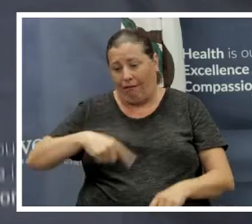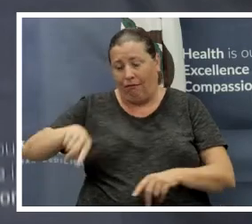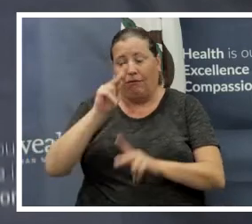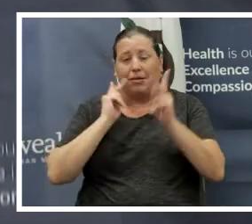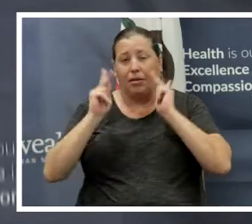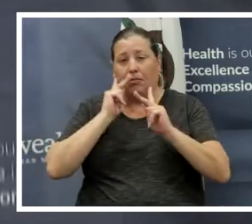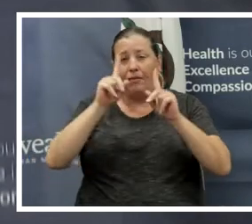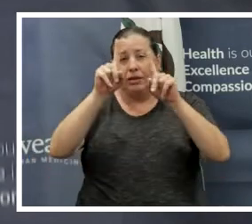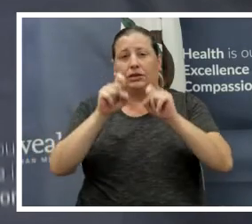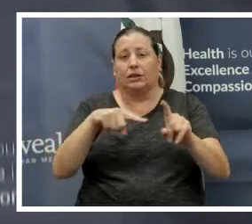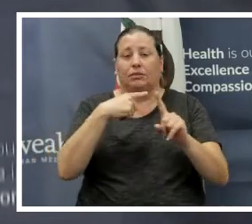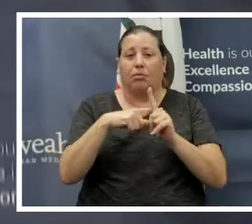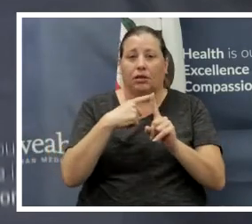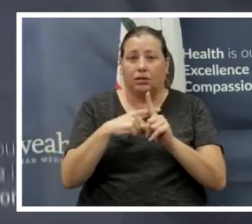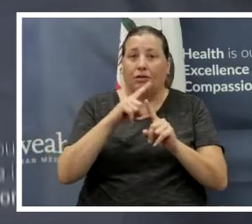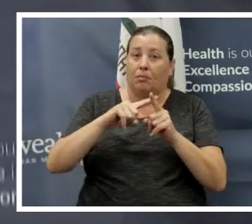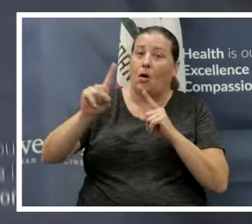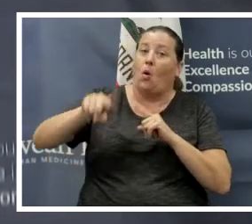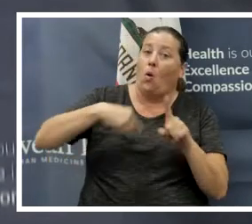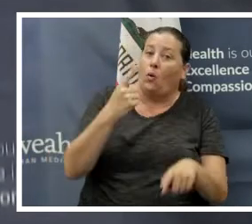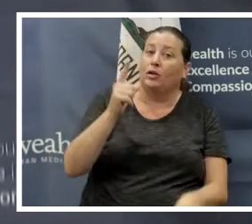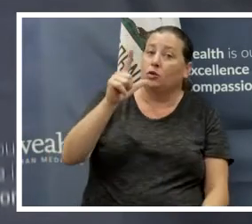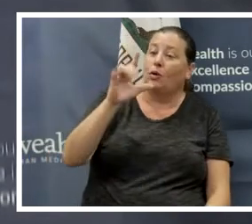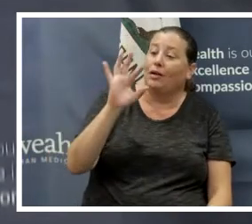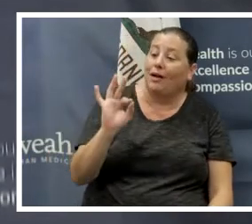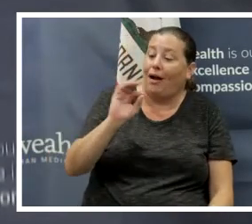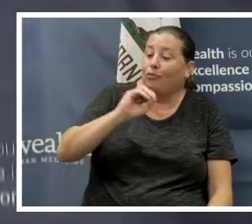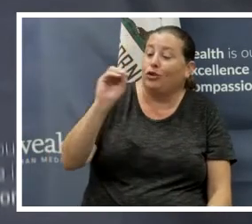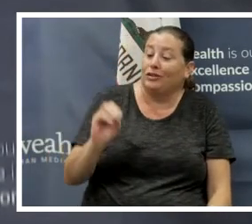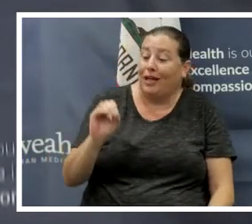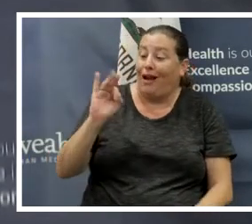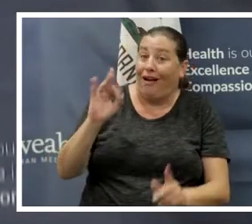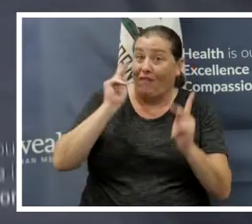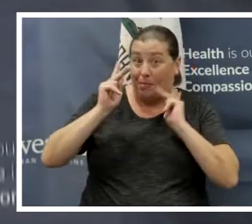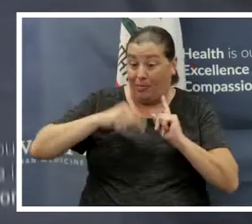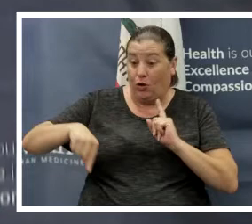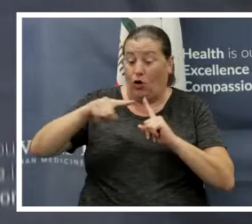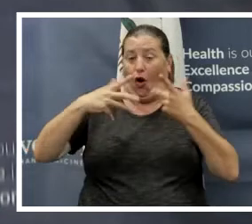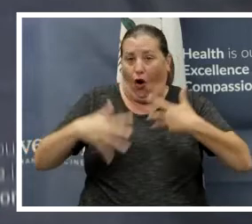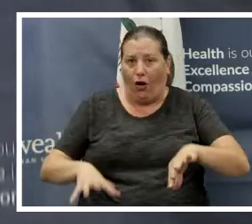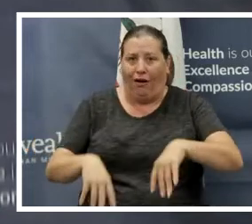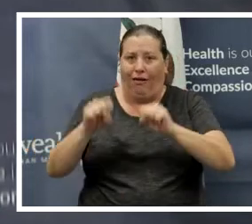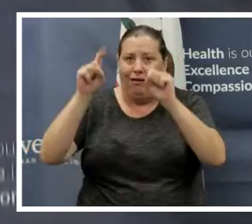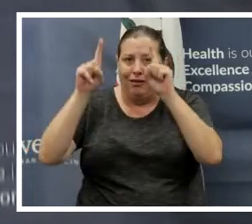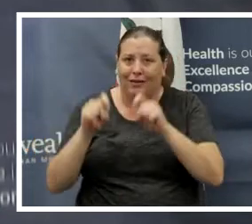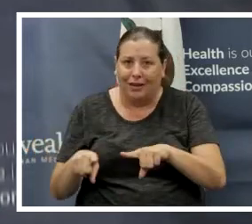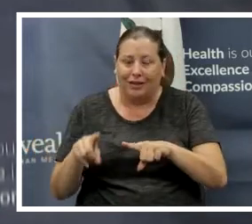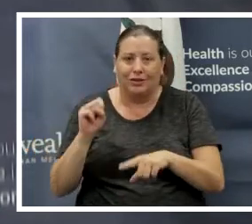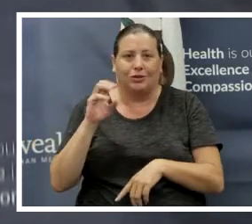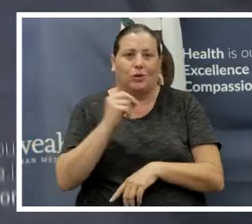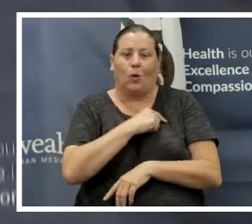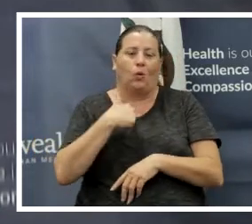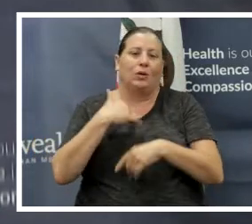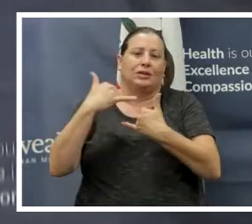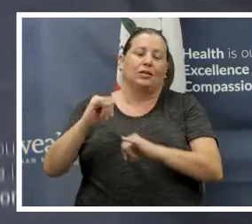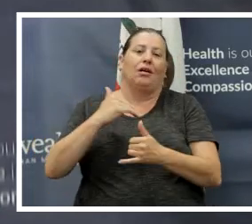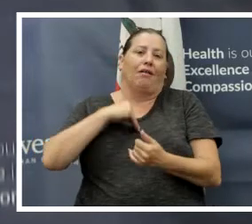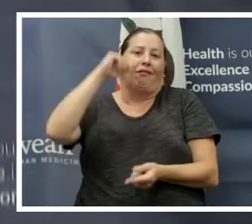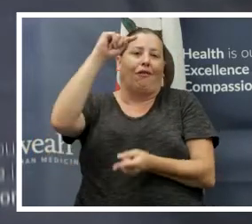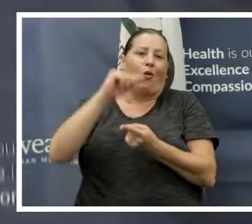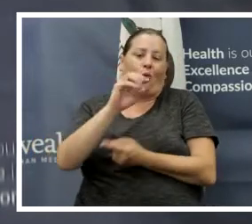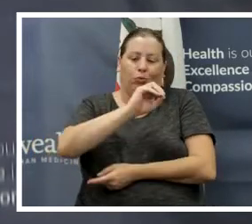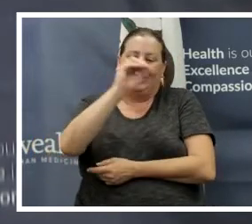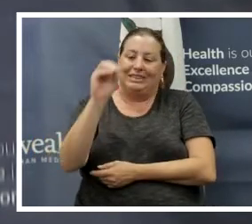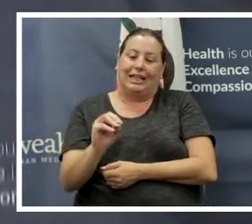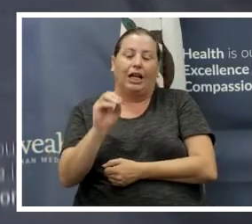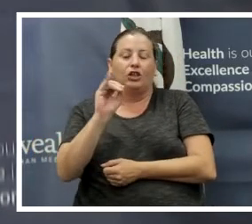only 29% of the population has been tested. So we still have a pretty low percentage of the population being